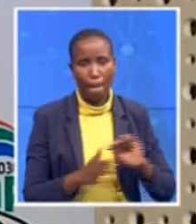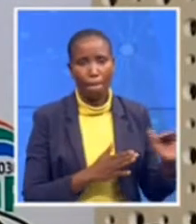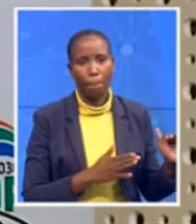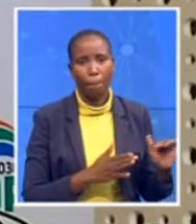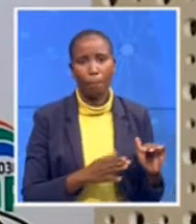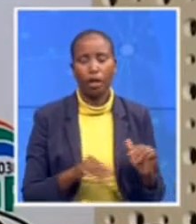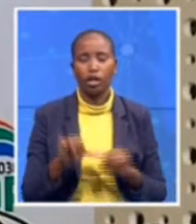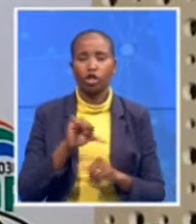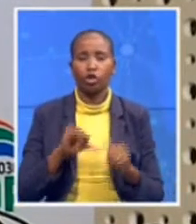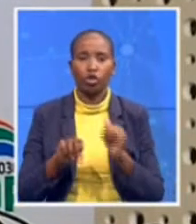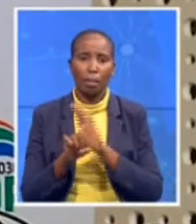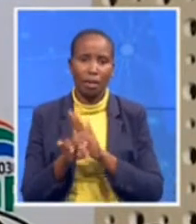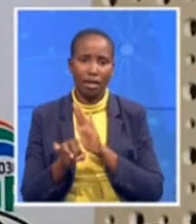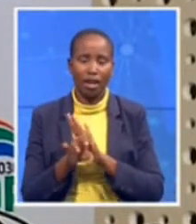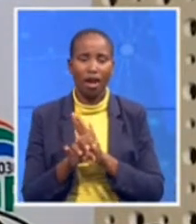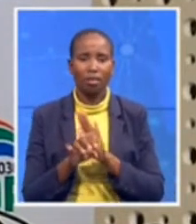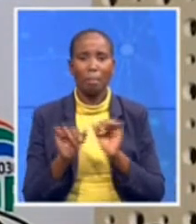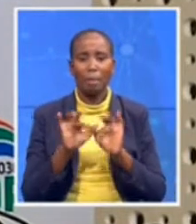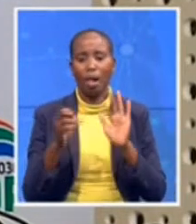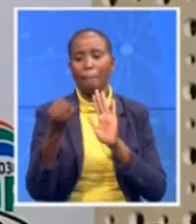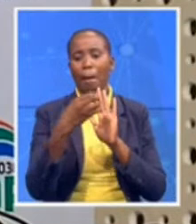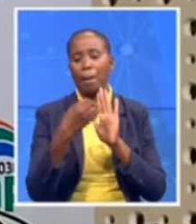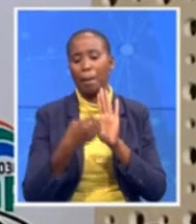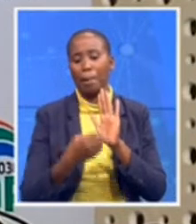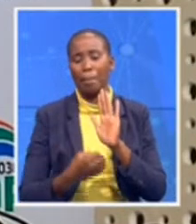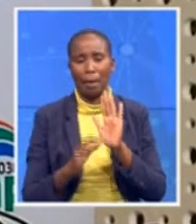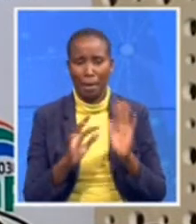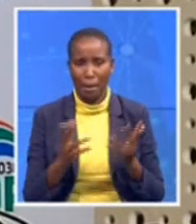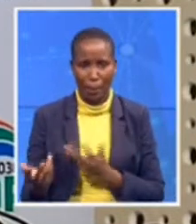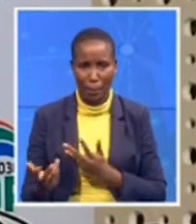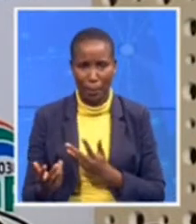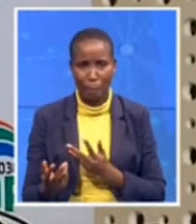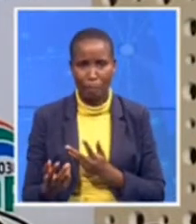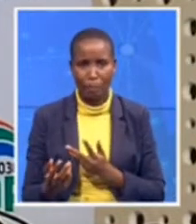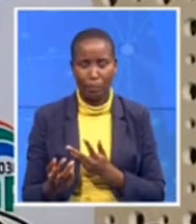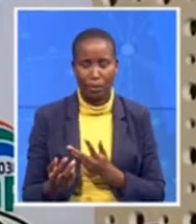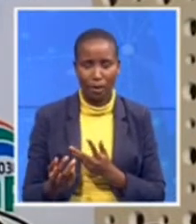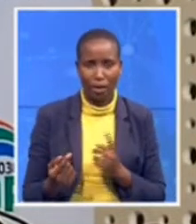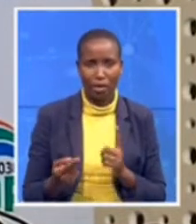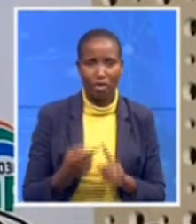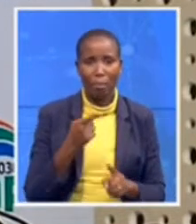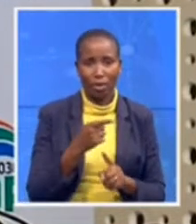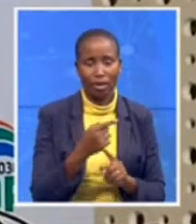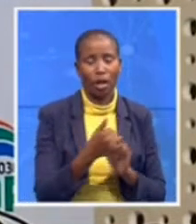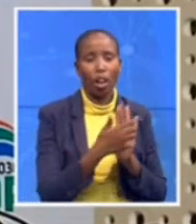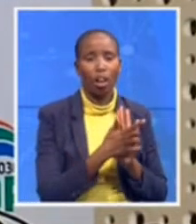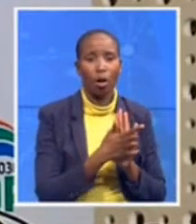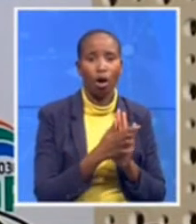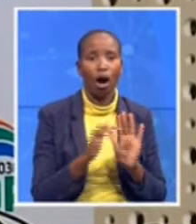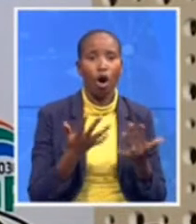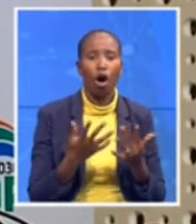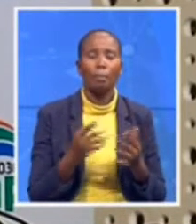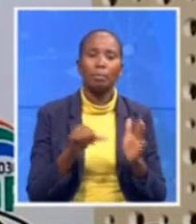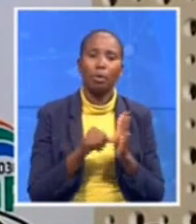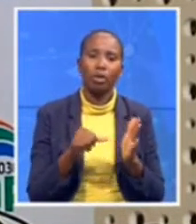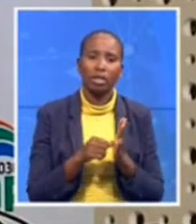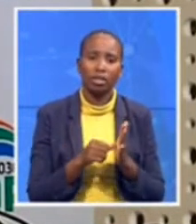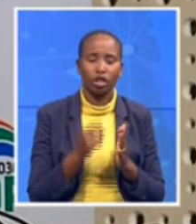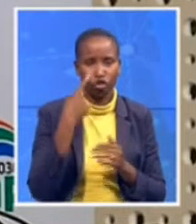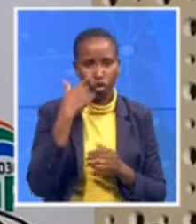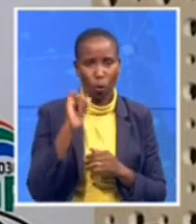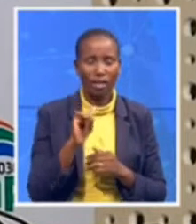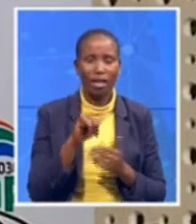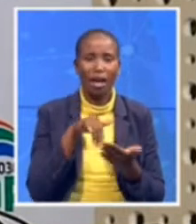blogs fall within our provisions, it's important to look at the definition of publications. The definitions of publications are actually